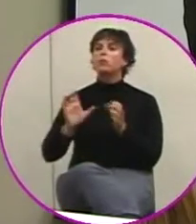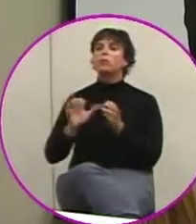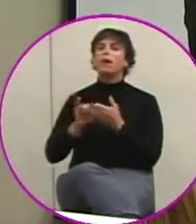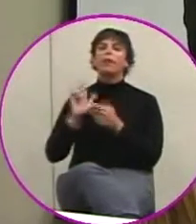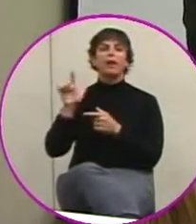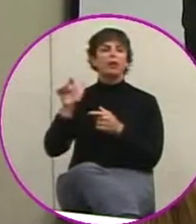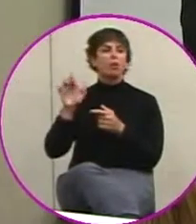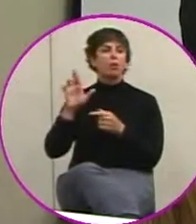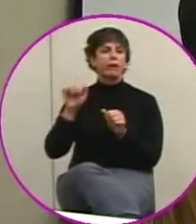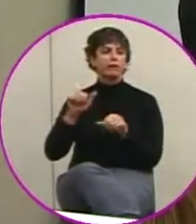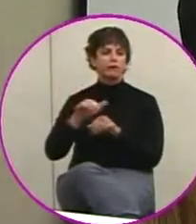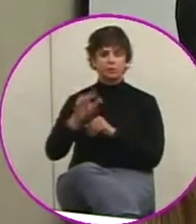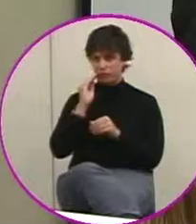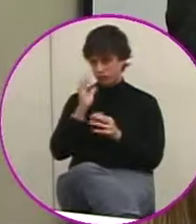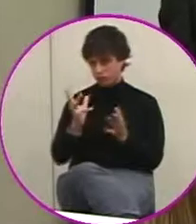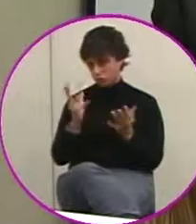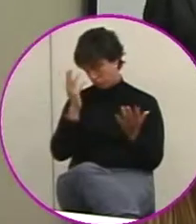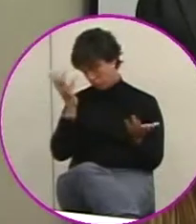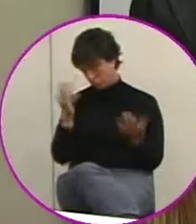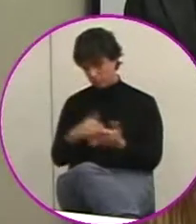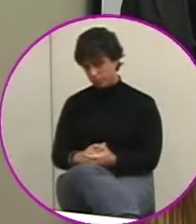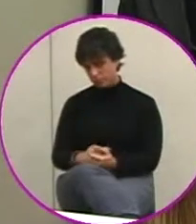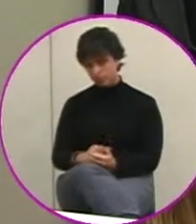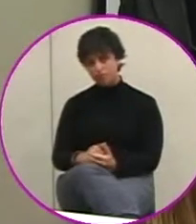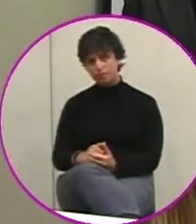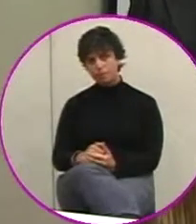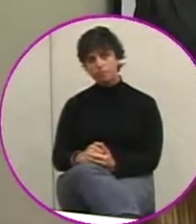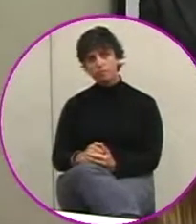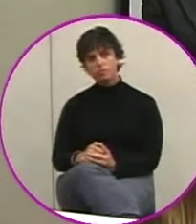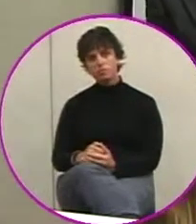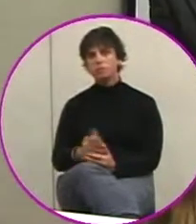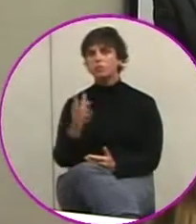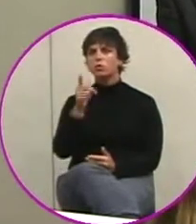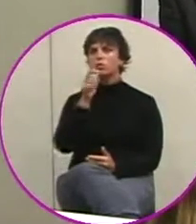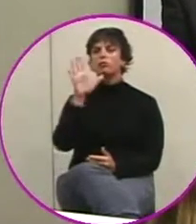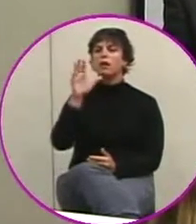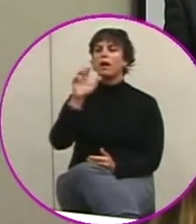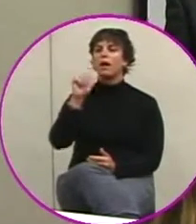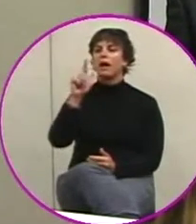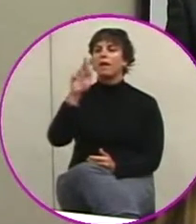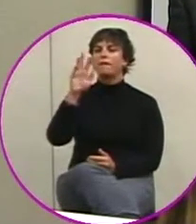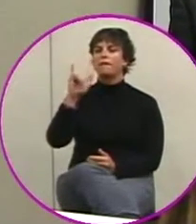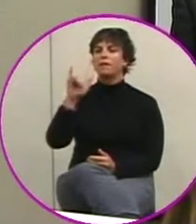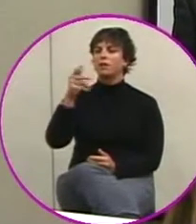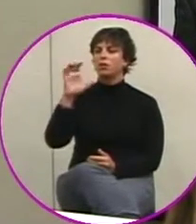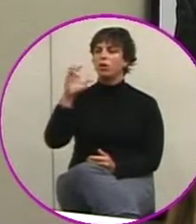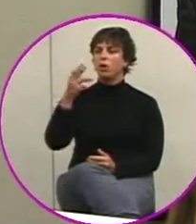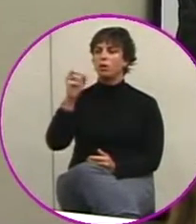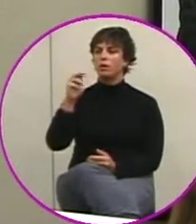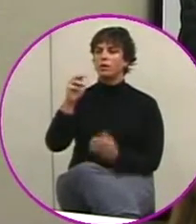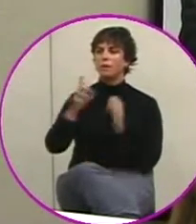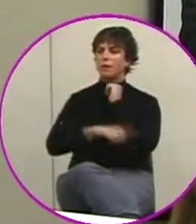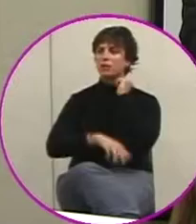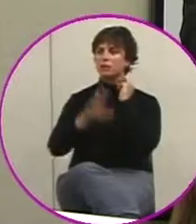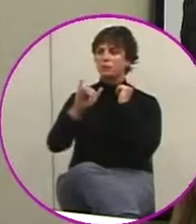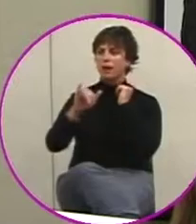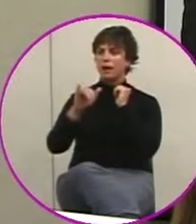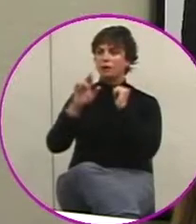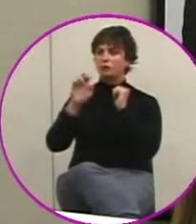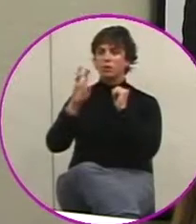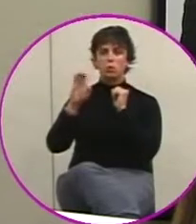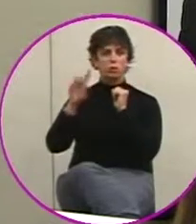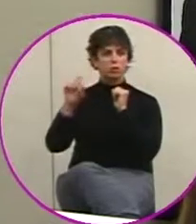I can send you some information. But I want it. How many of you have read Alfie Kohn's Punished by Rewards? Okay, well,